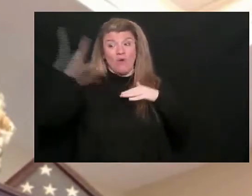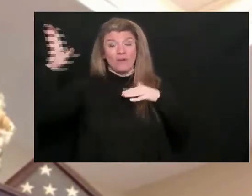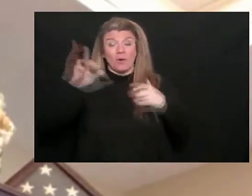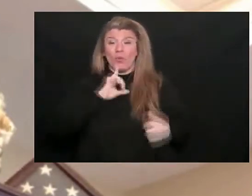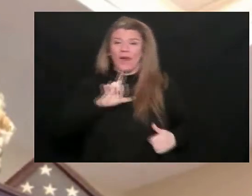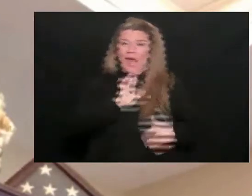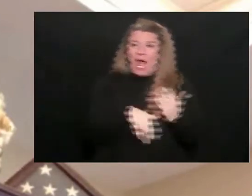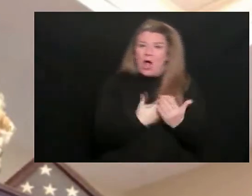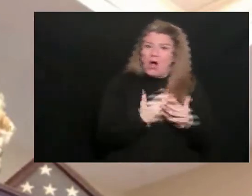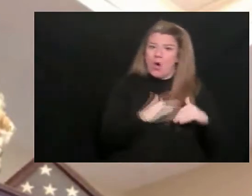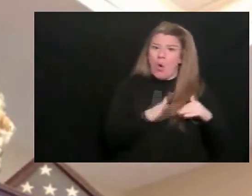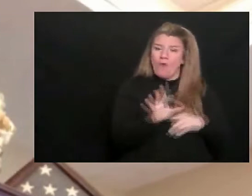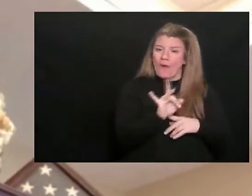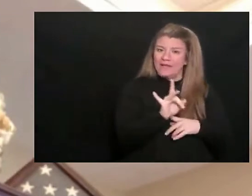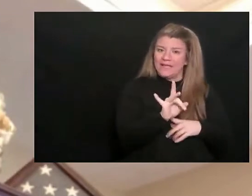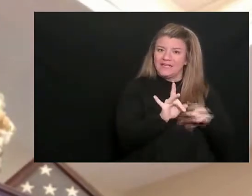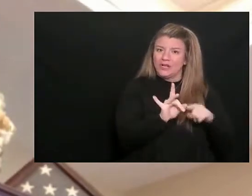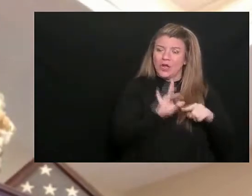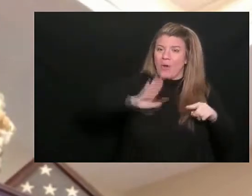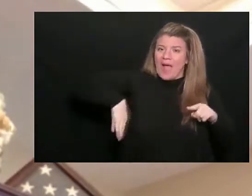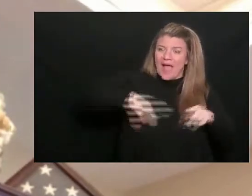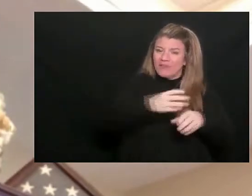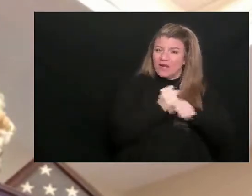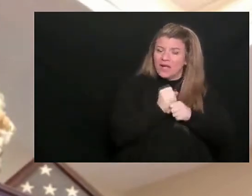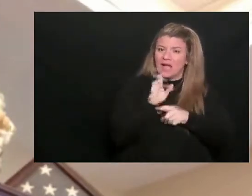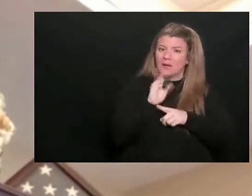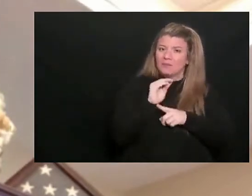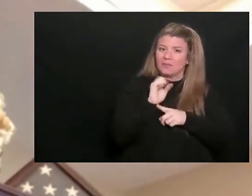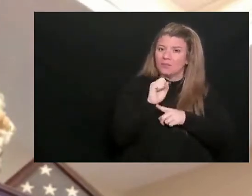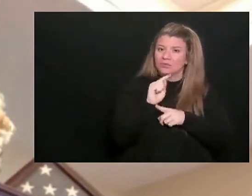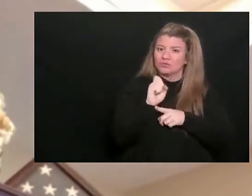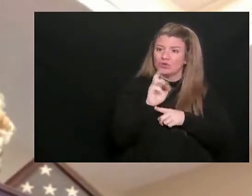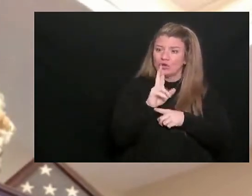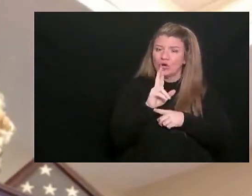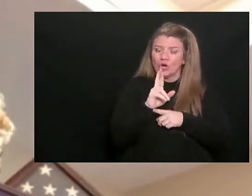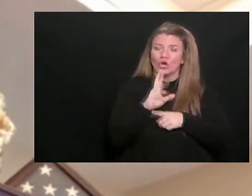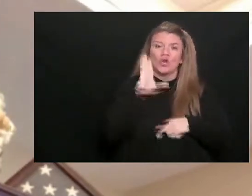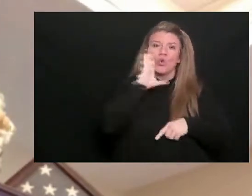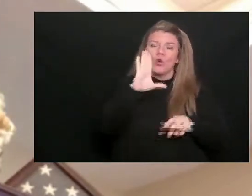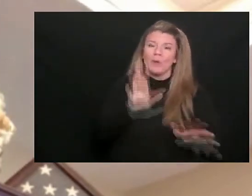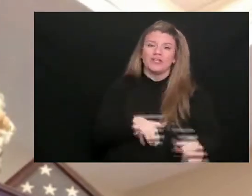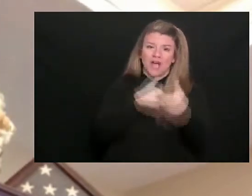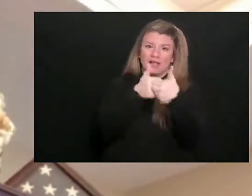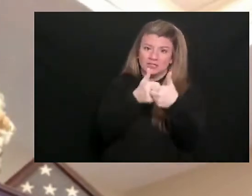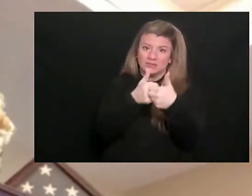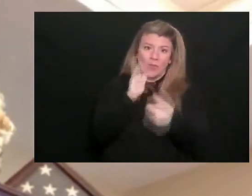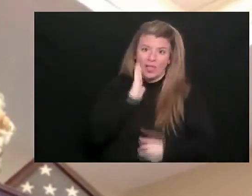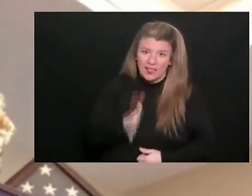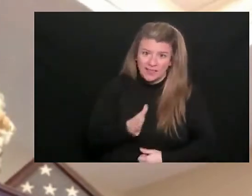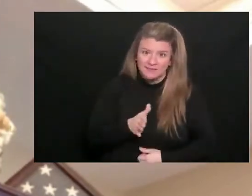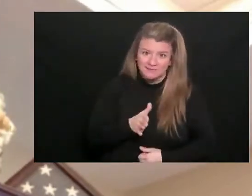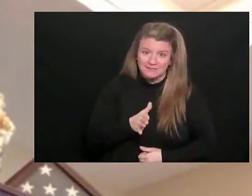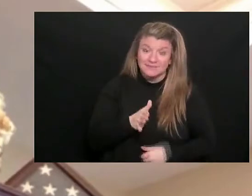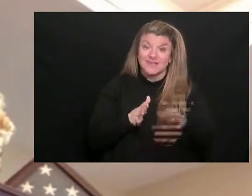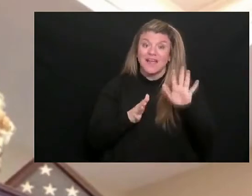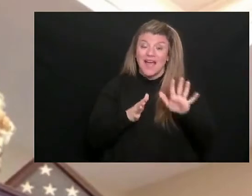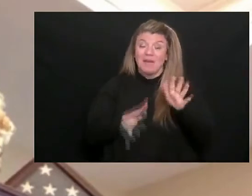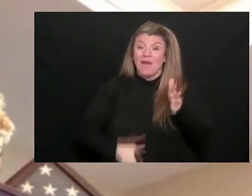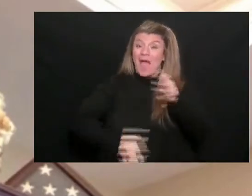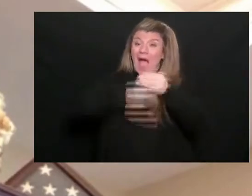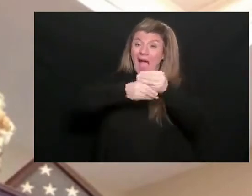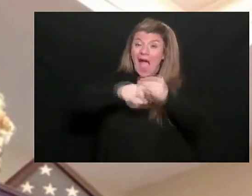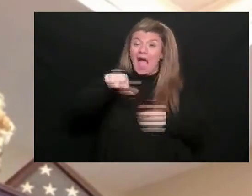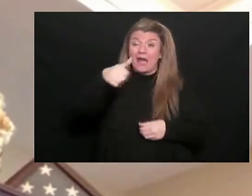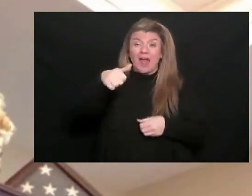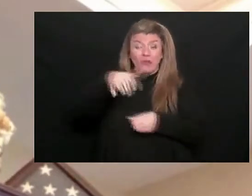18 who have not received a booster dose, are going to be challenged by this. In addition to that, another